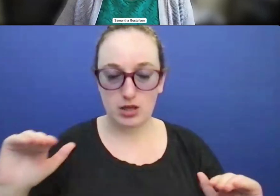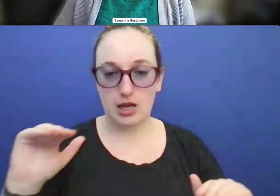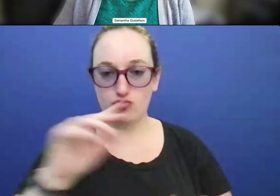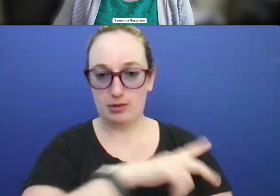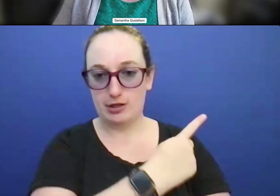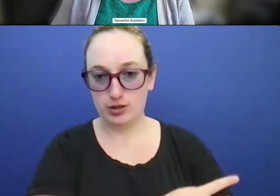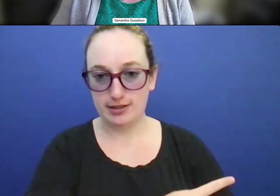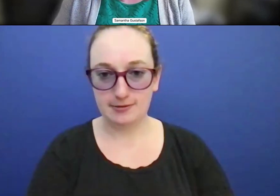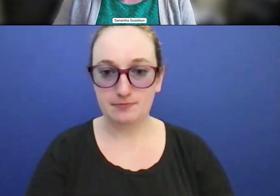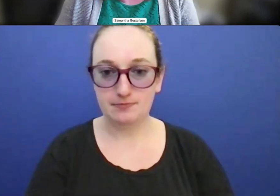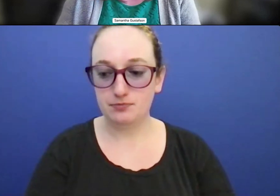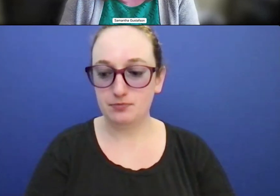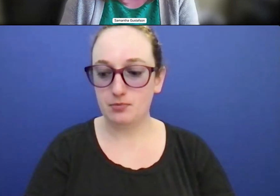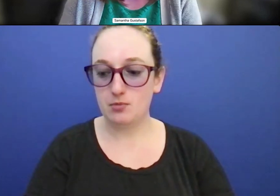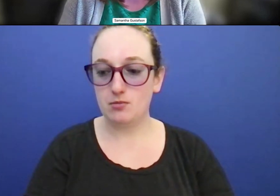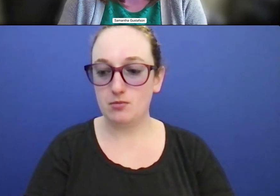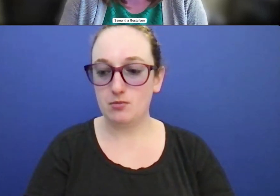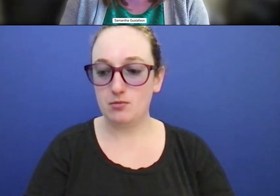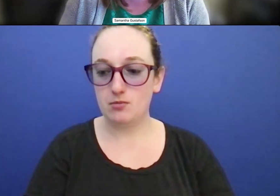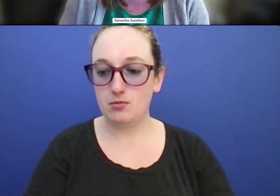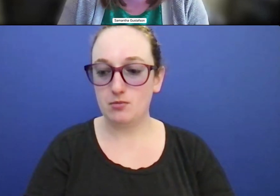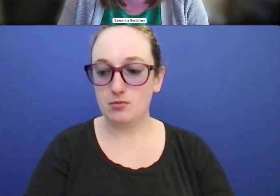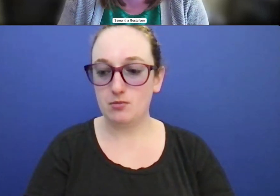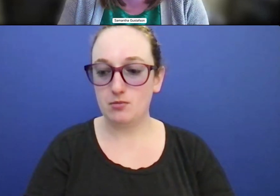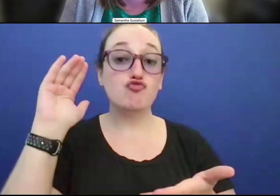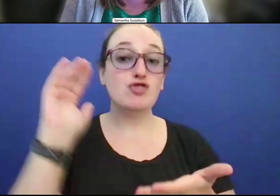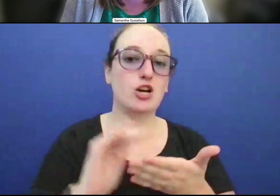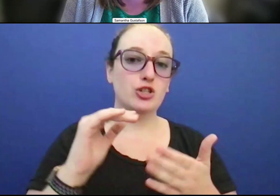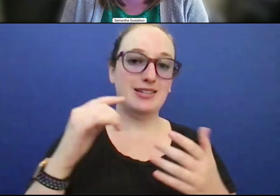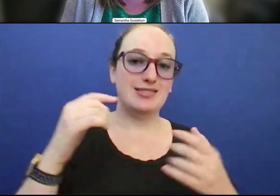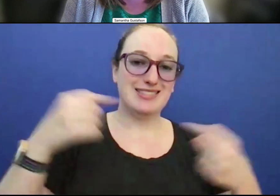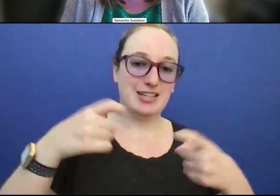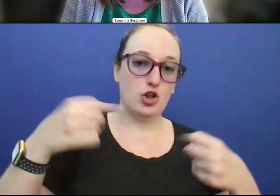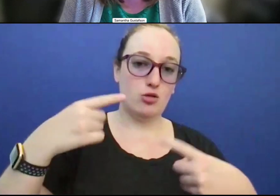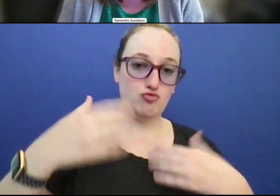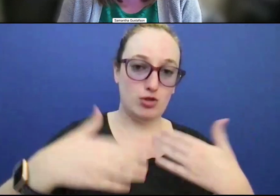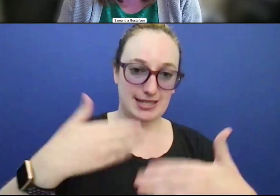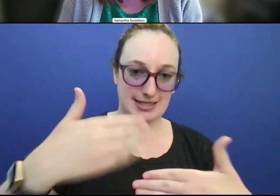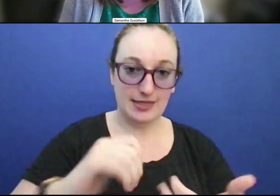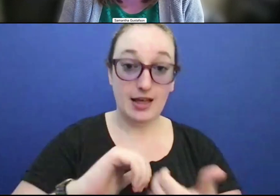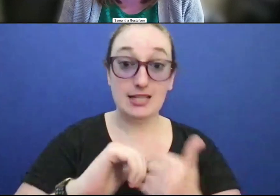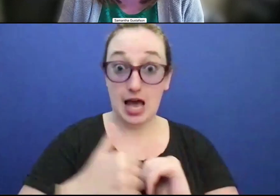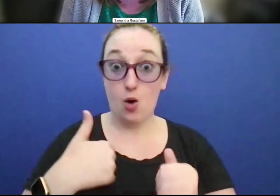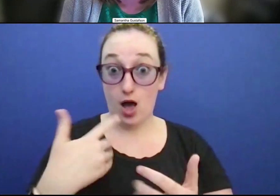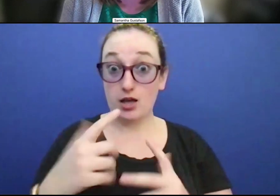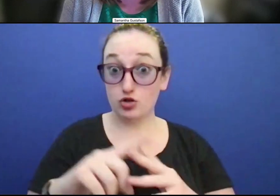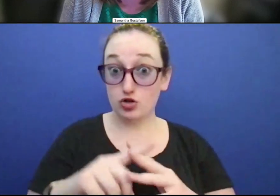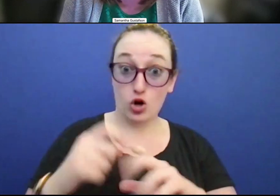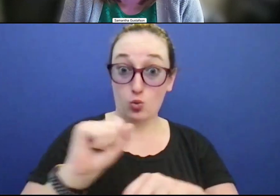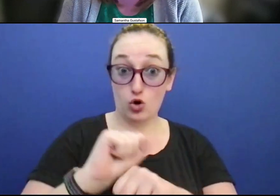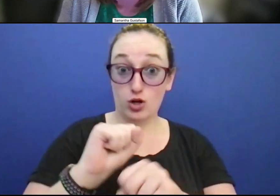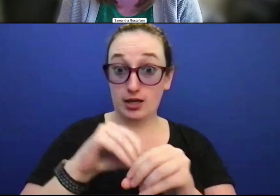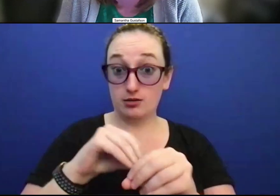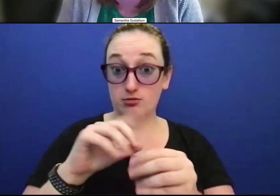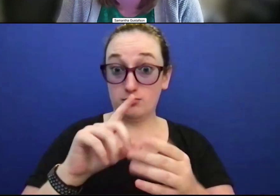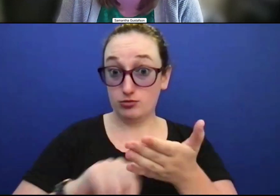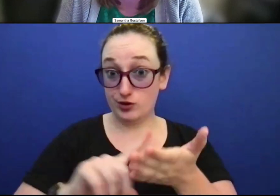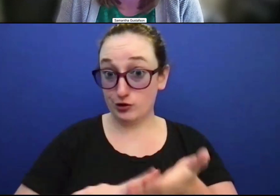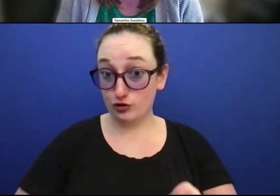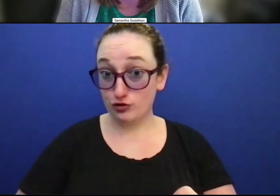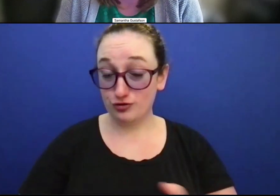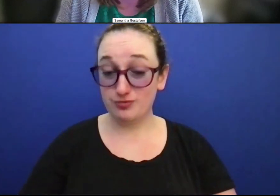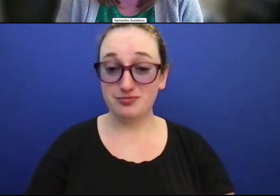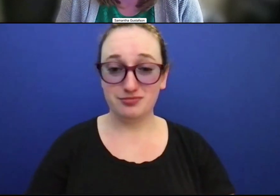question. Noise reduction signal processing is actually how I got into hearing aid, or to research with children in